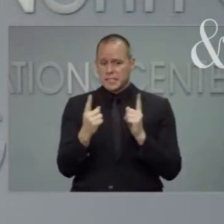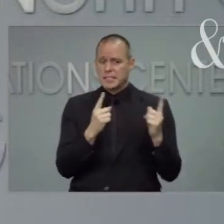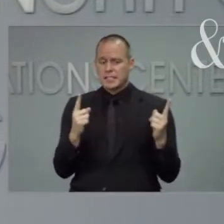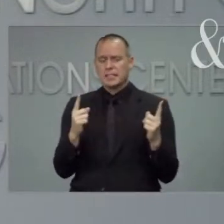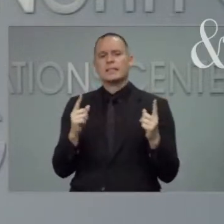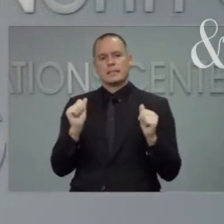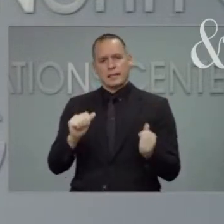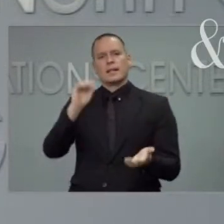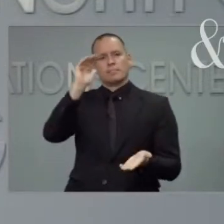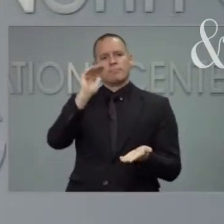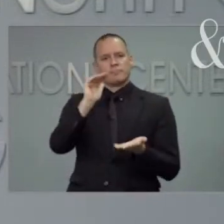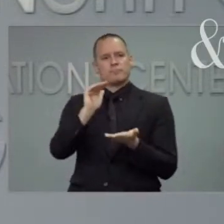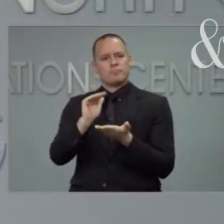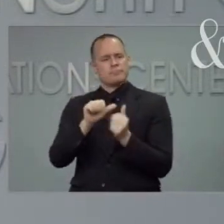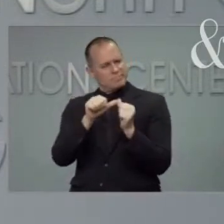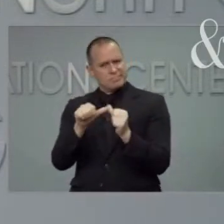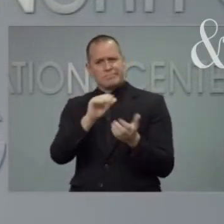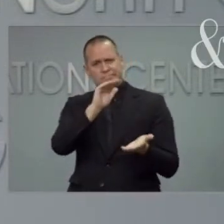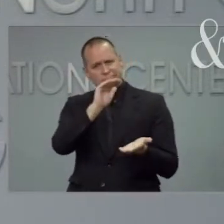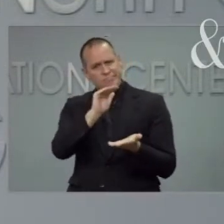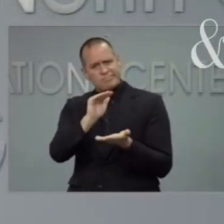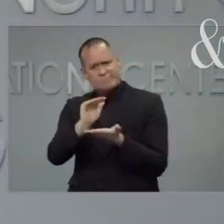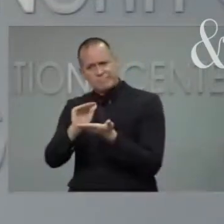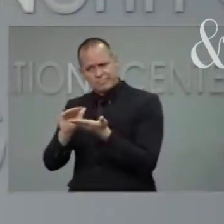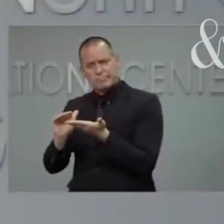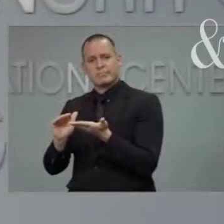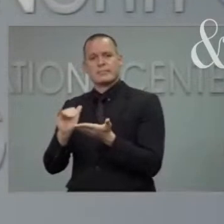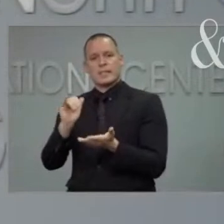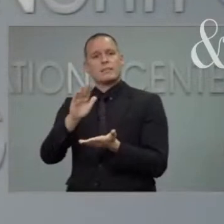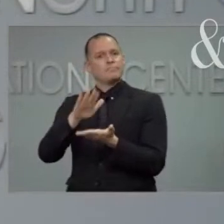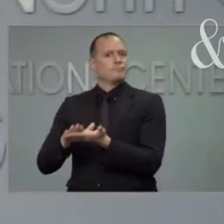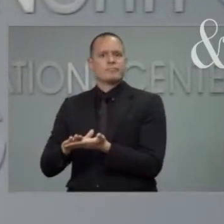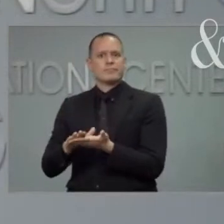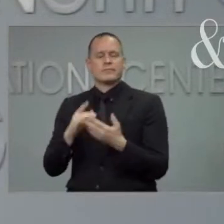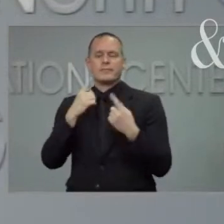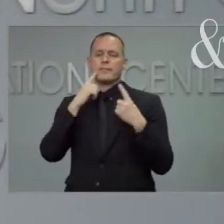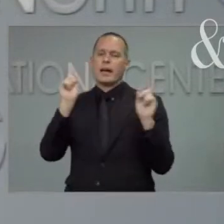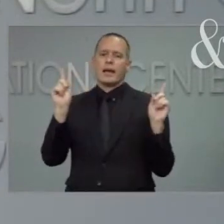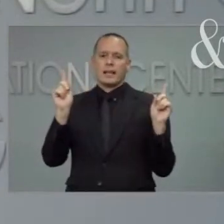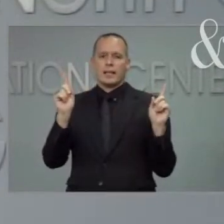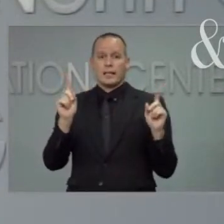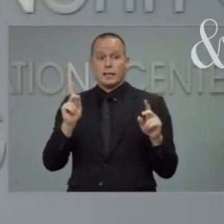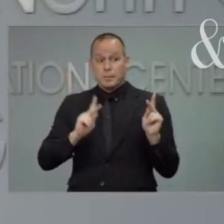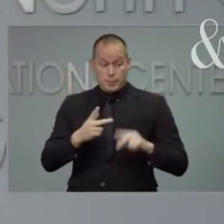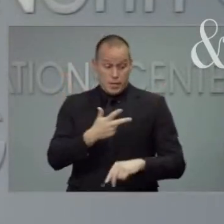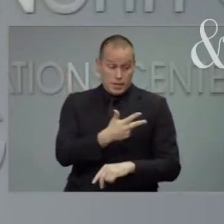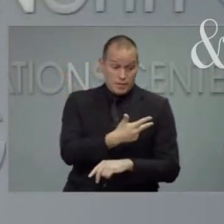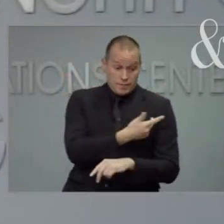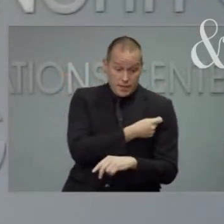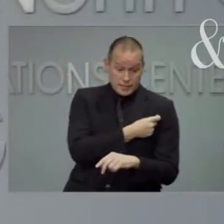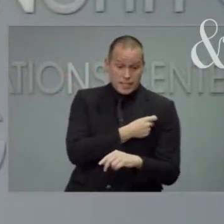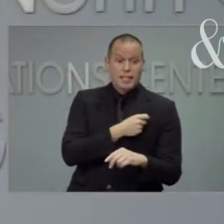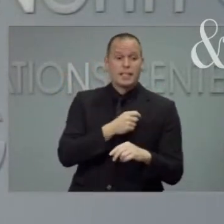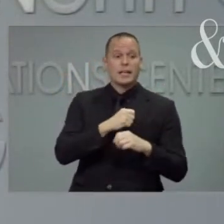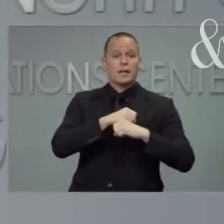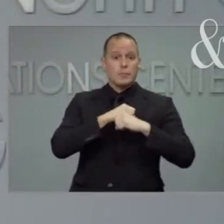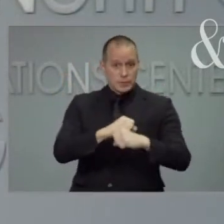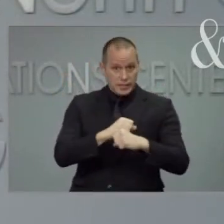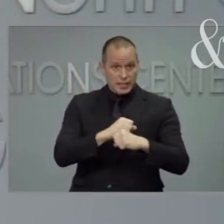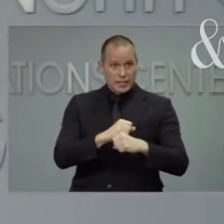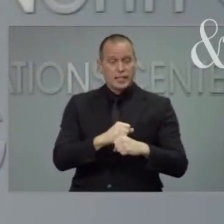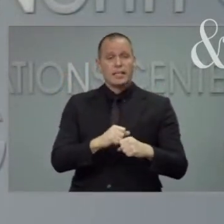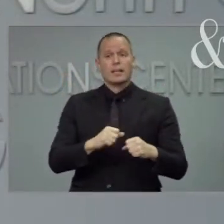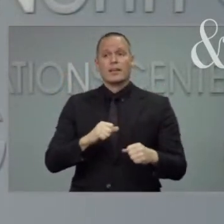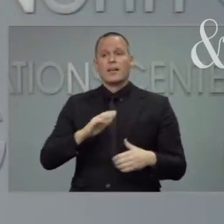our numbers and making sure they are stable, and finally getting enough people vaccinated so that we turn the corner on the pandemic.